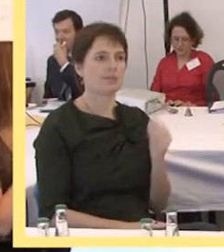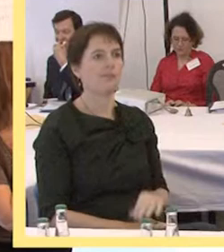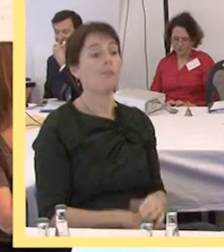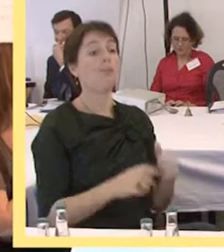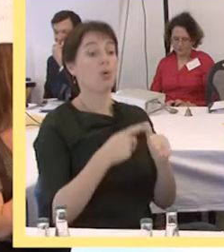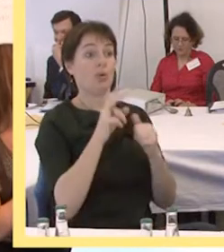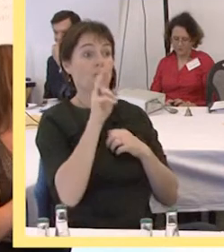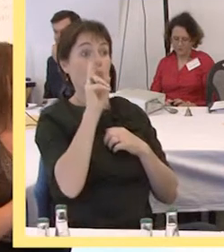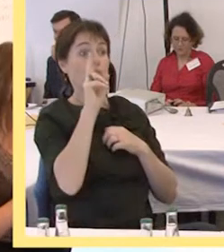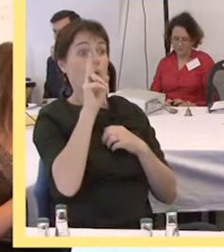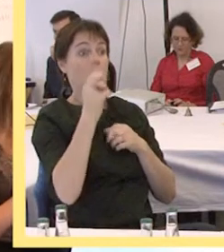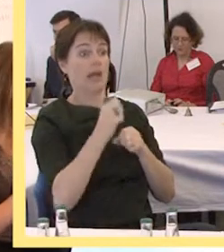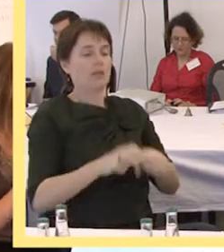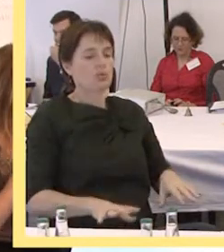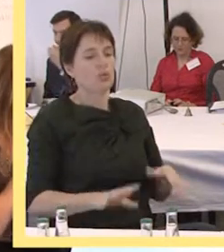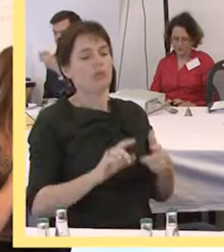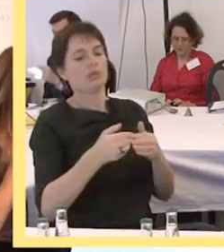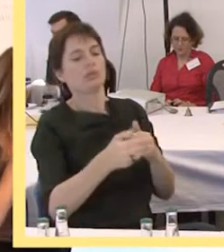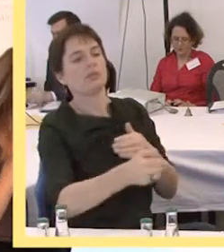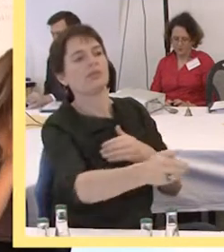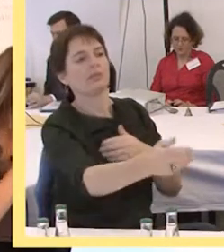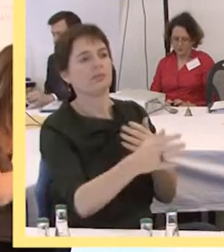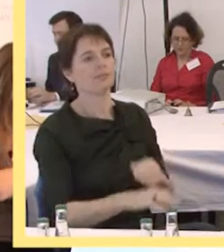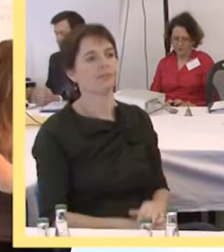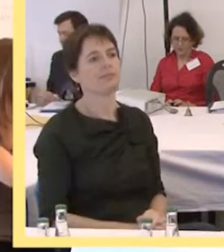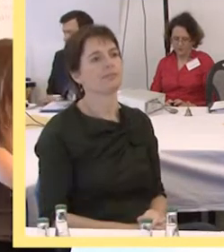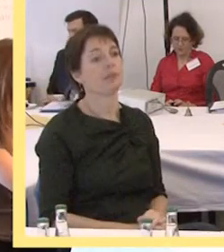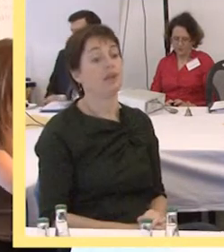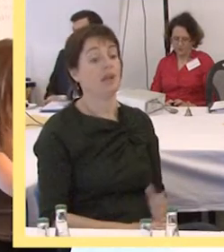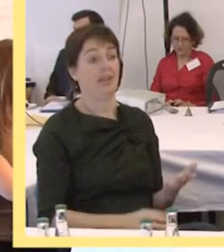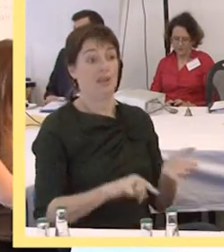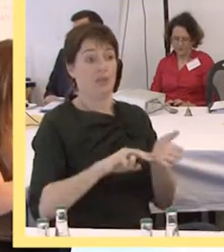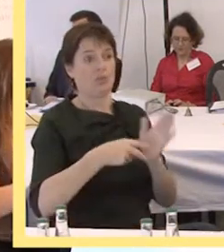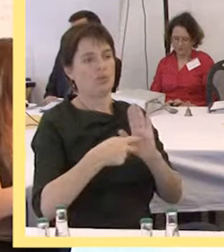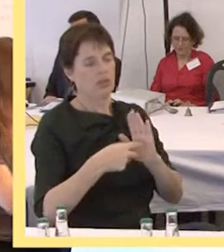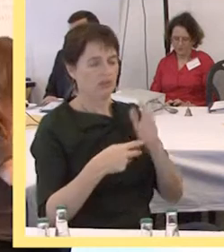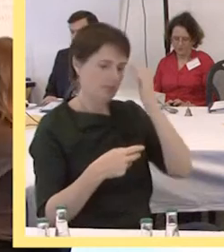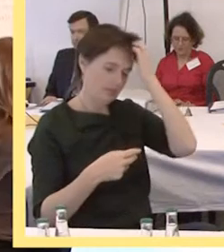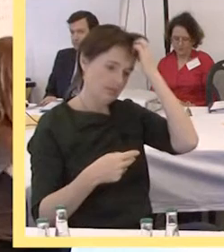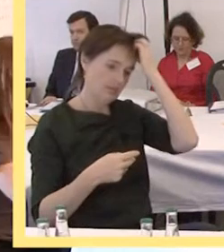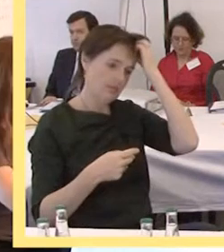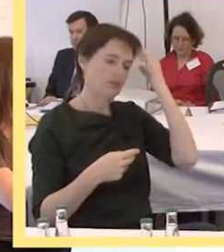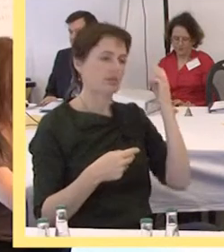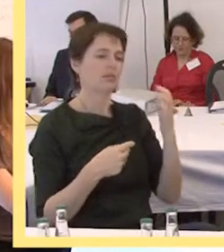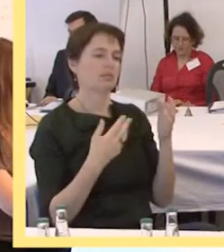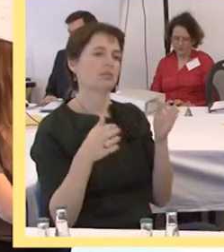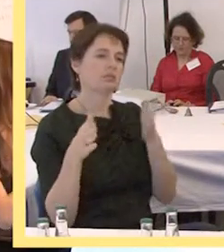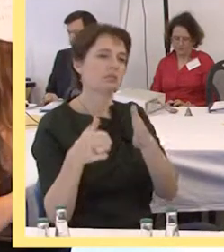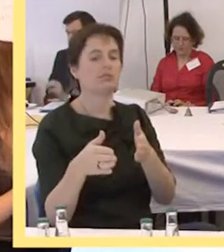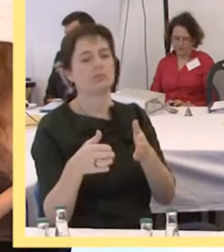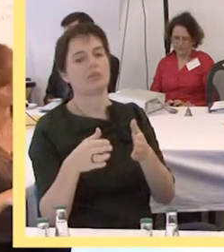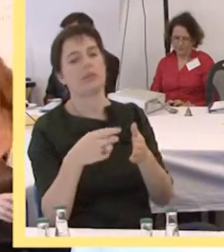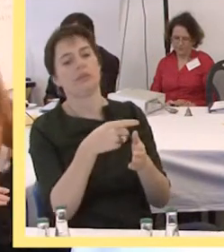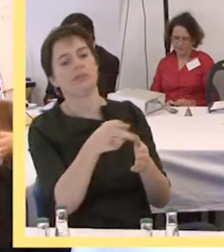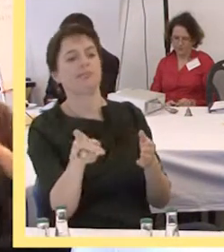phase. We're focusing in this project on various target groups, on helpers, on the general